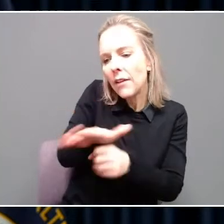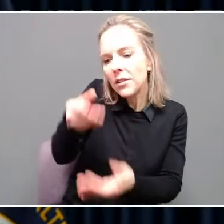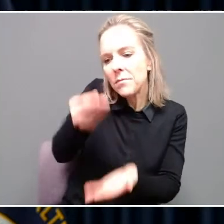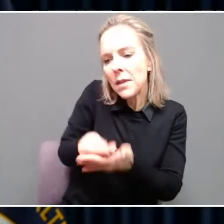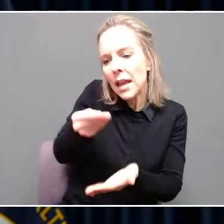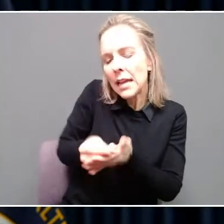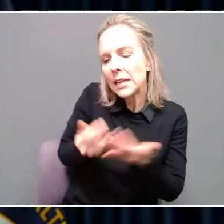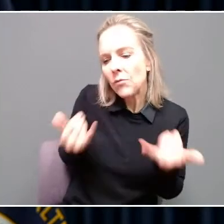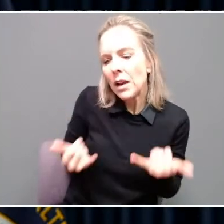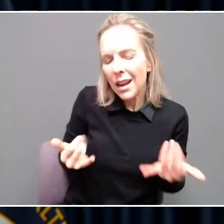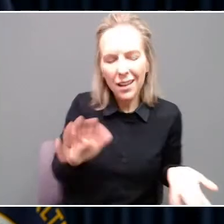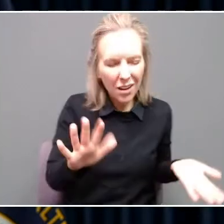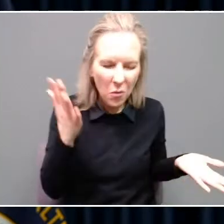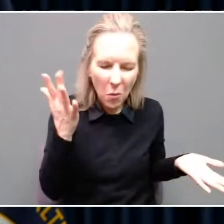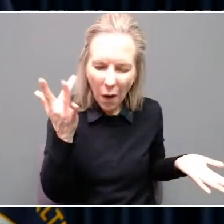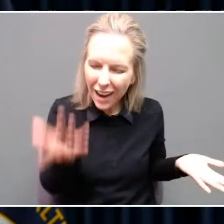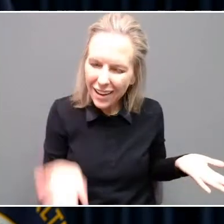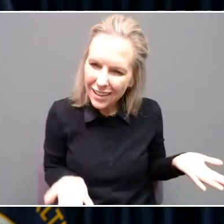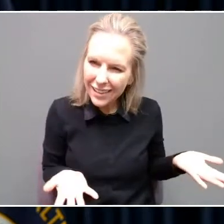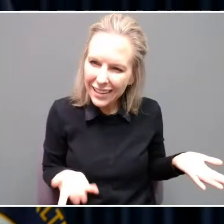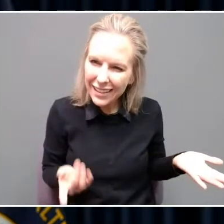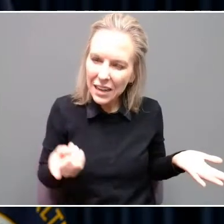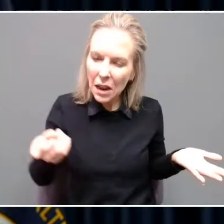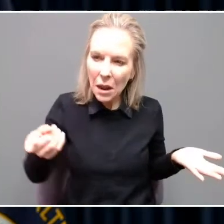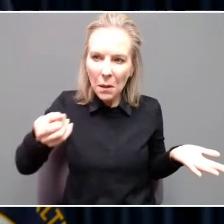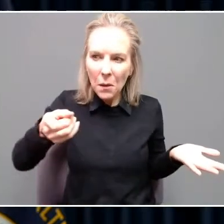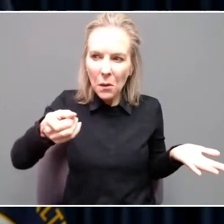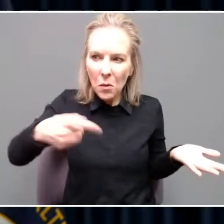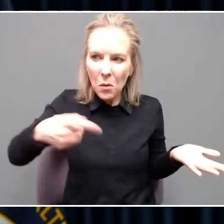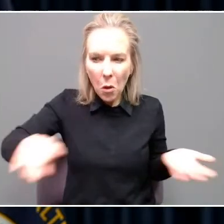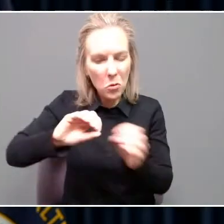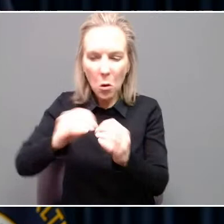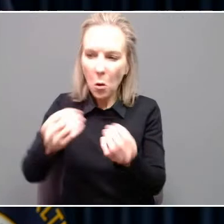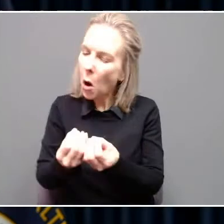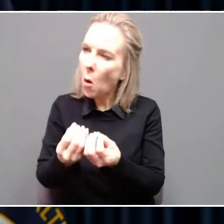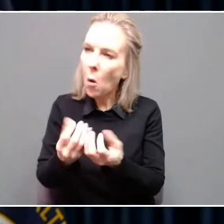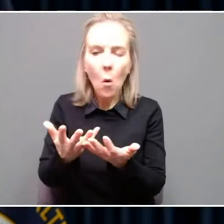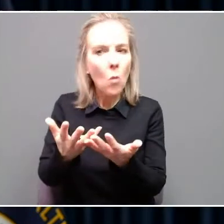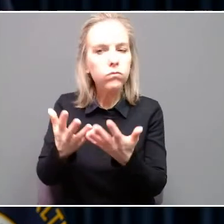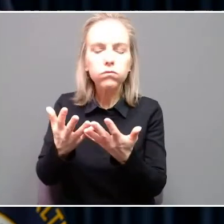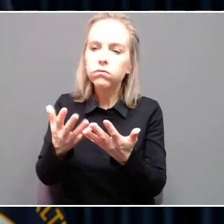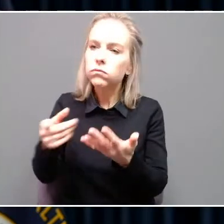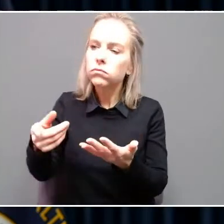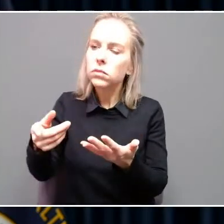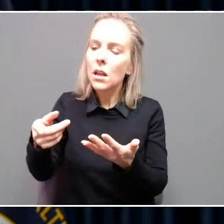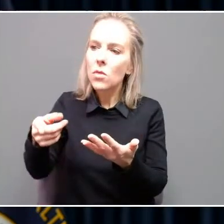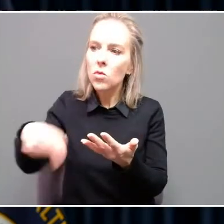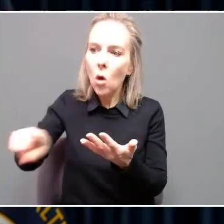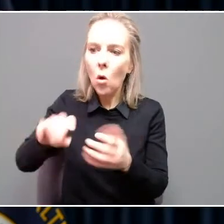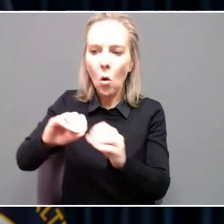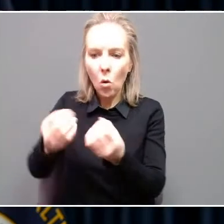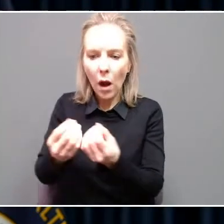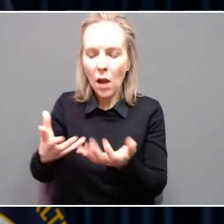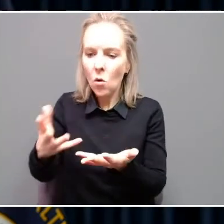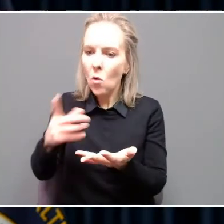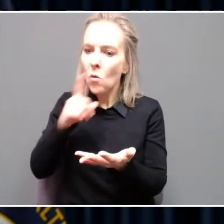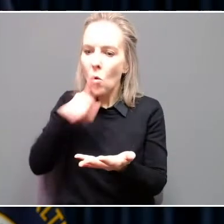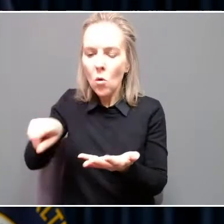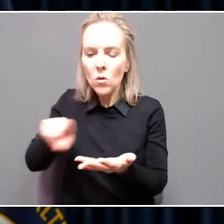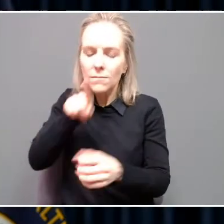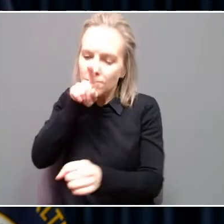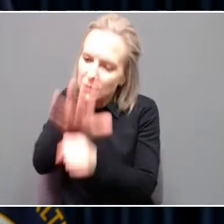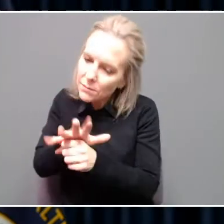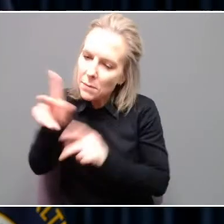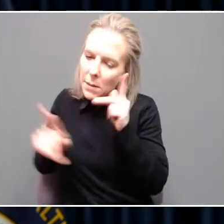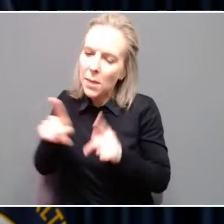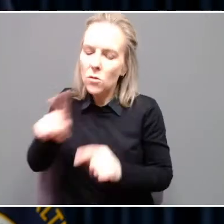Why? Remember, these are saints. I mean, most of these organizations are filled with saints, with people who have gone through